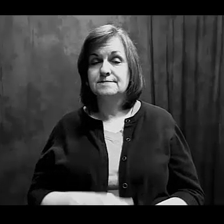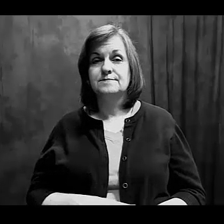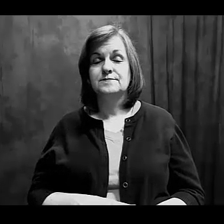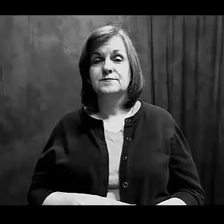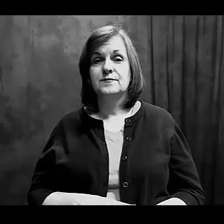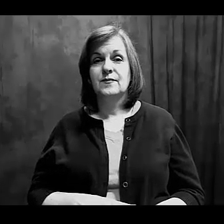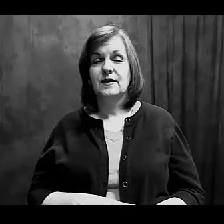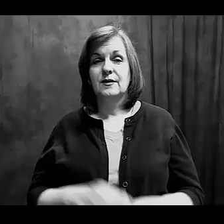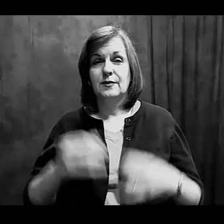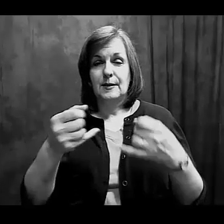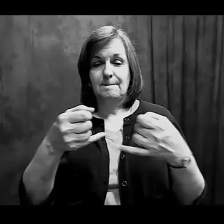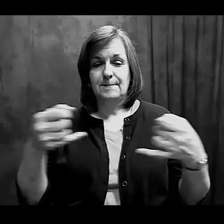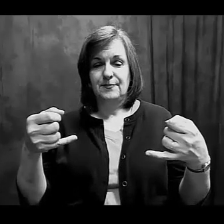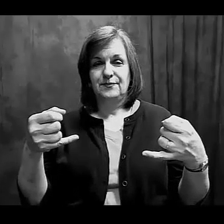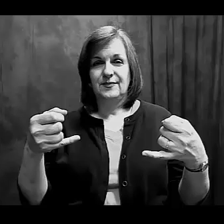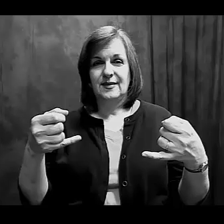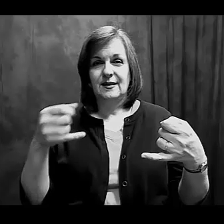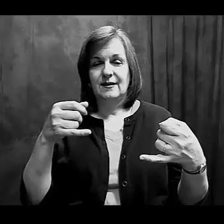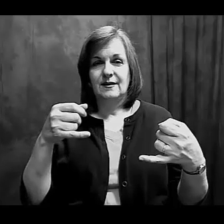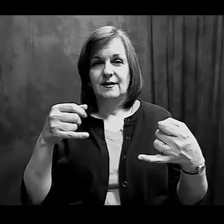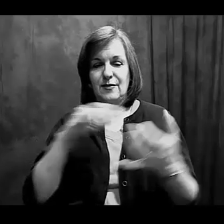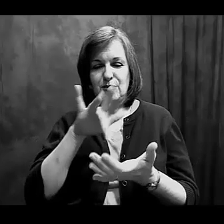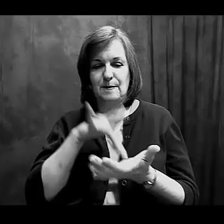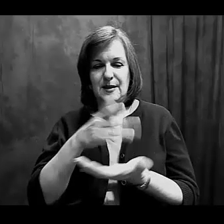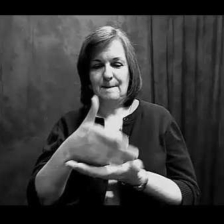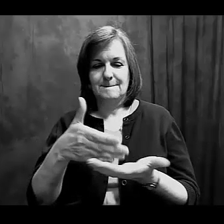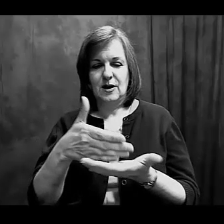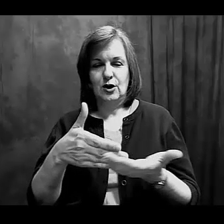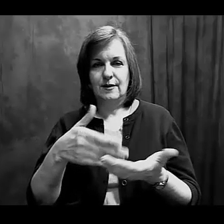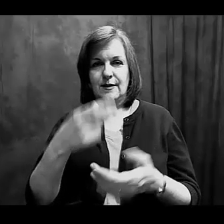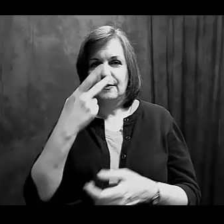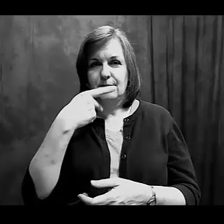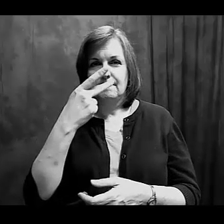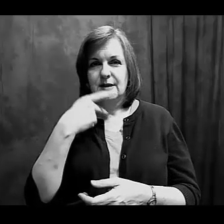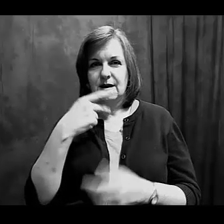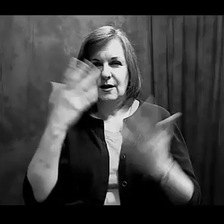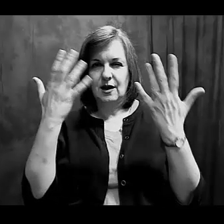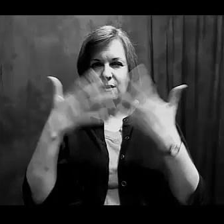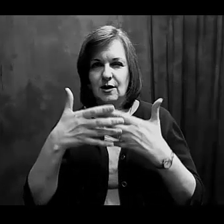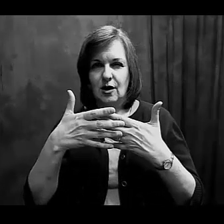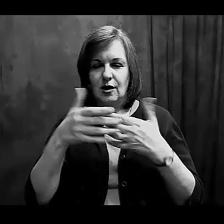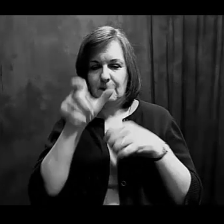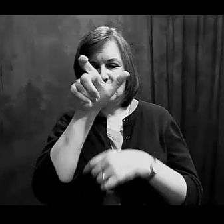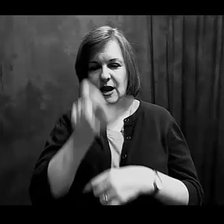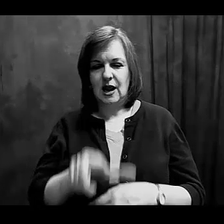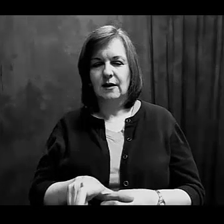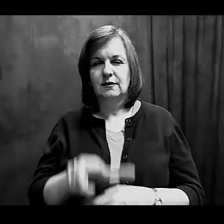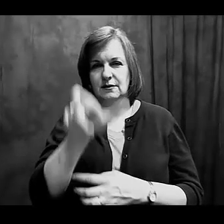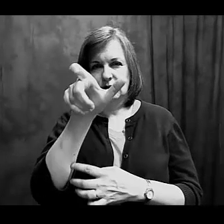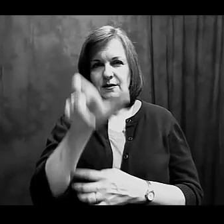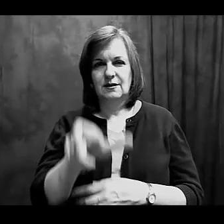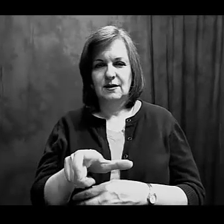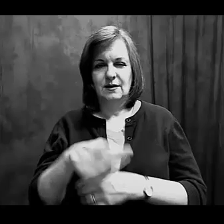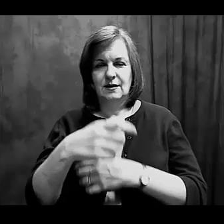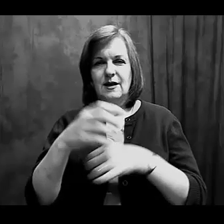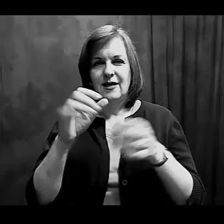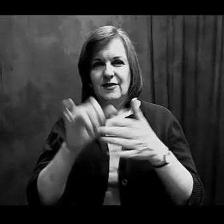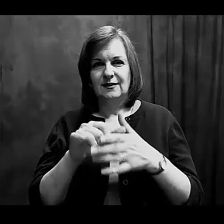these thin filaments, this middle part, the pink dark band, the dark band is